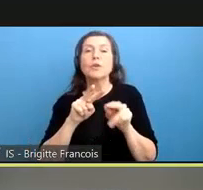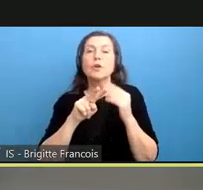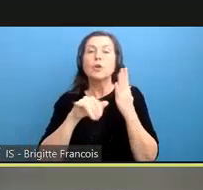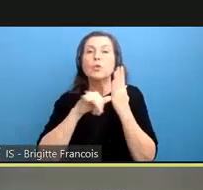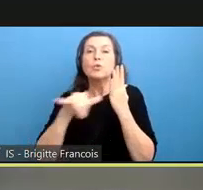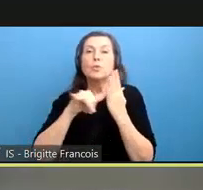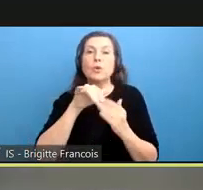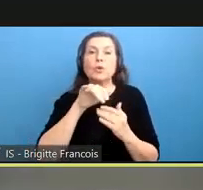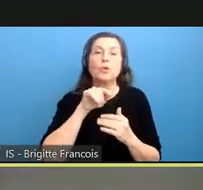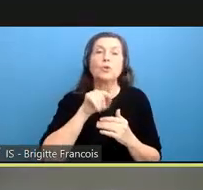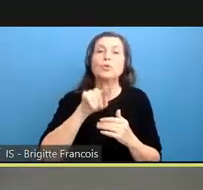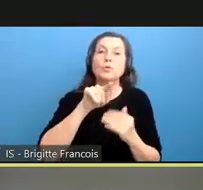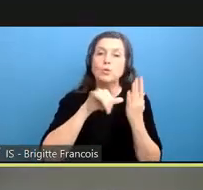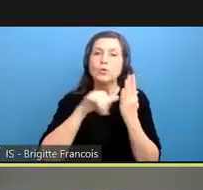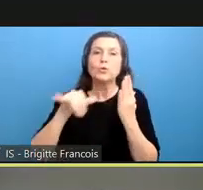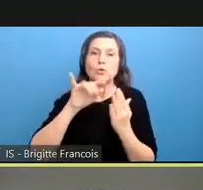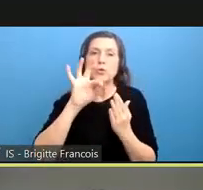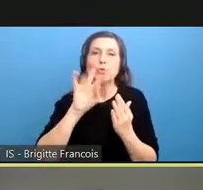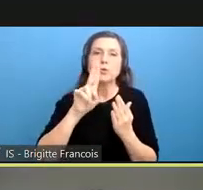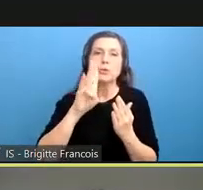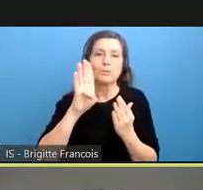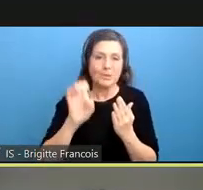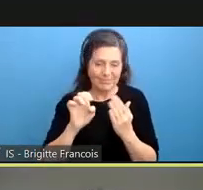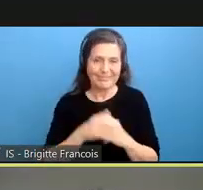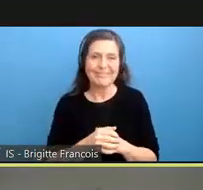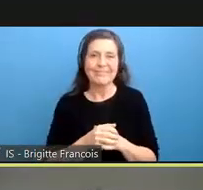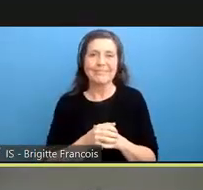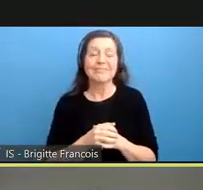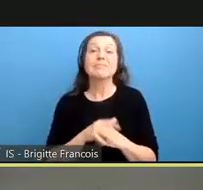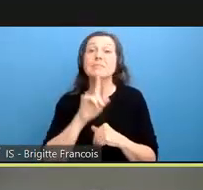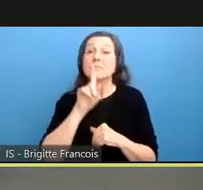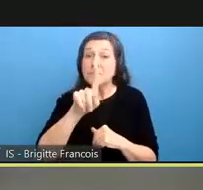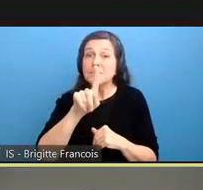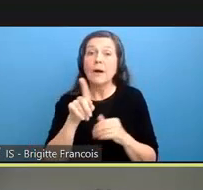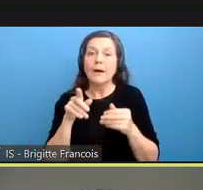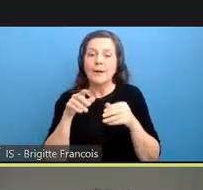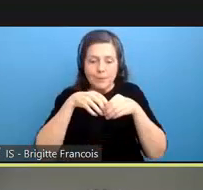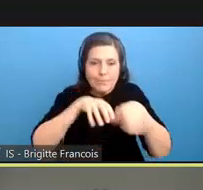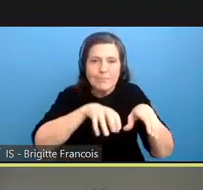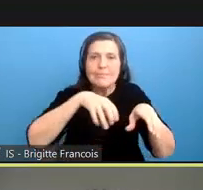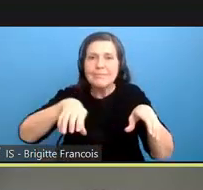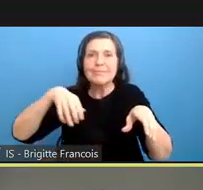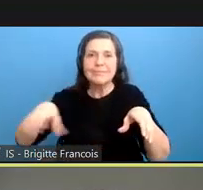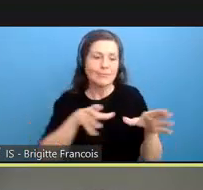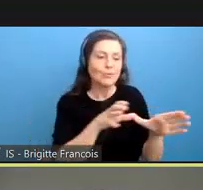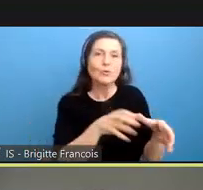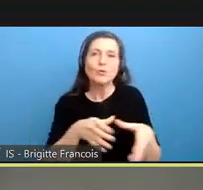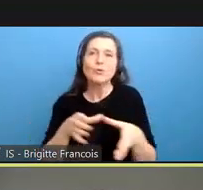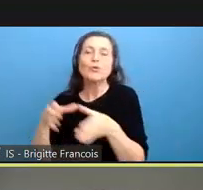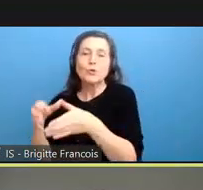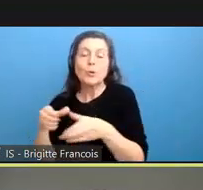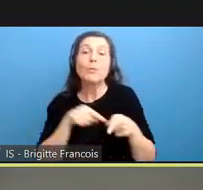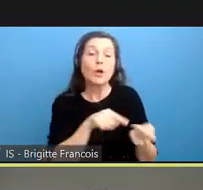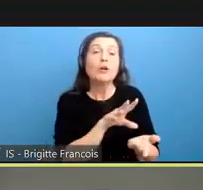days' time. Your discussions in the groups were recorded, but just for the purposes of us being able to